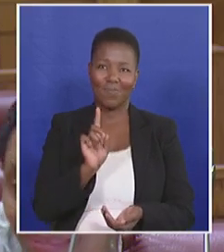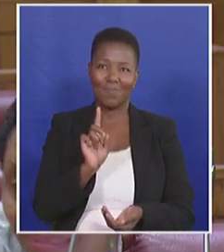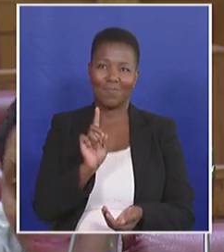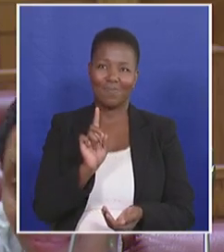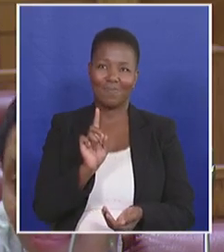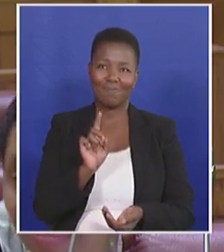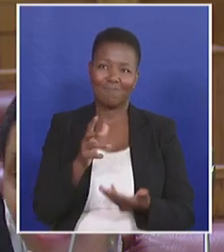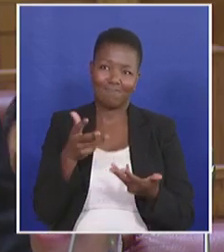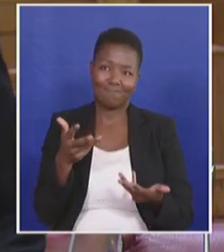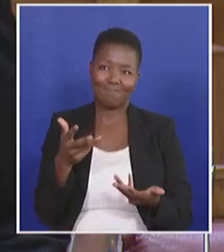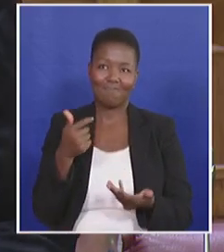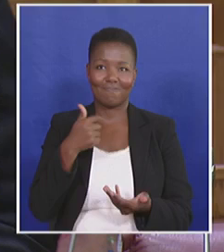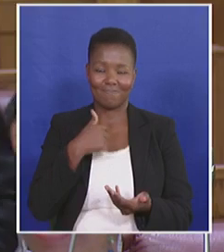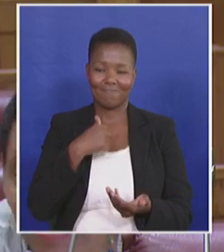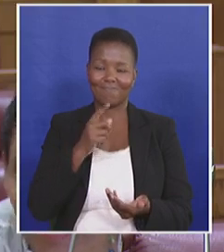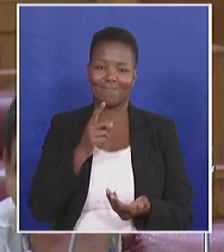Funa ngiphendule ngesithi